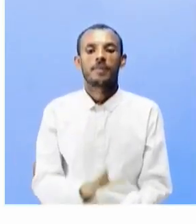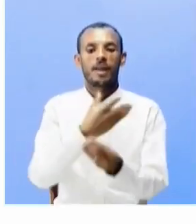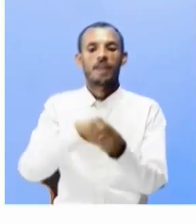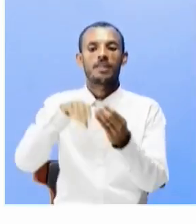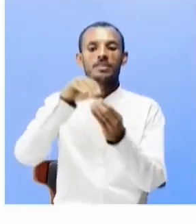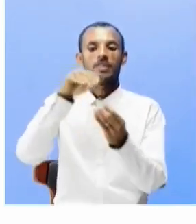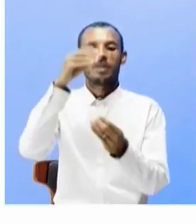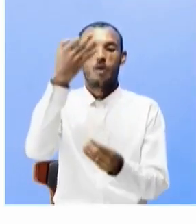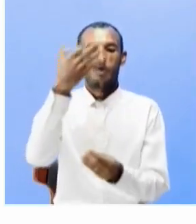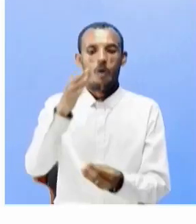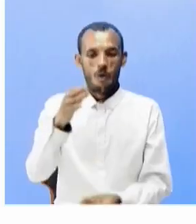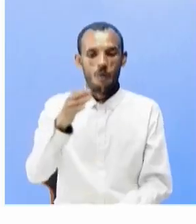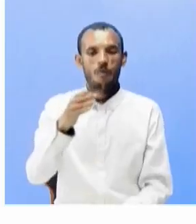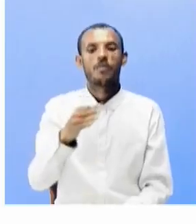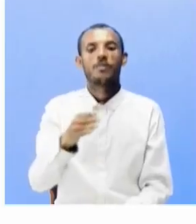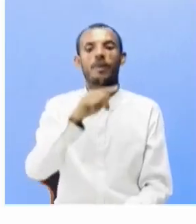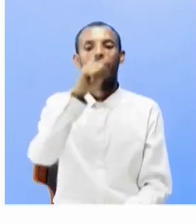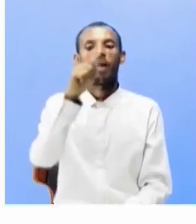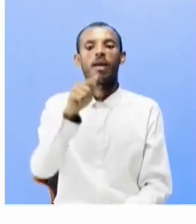Addition